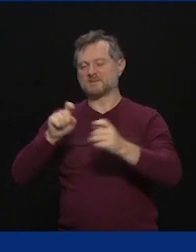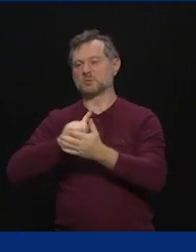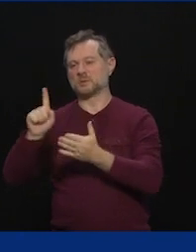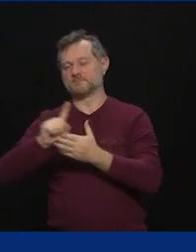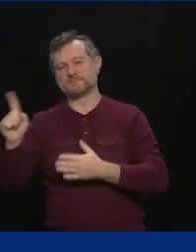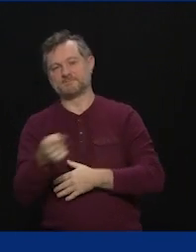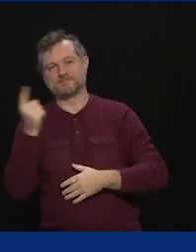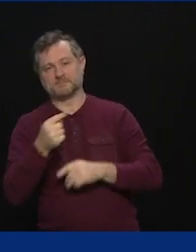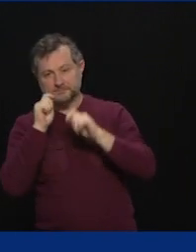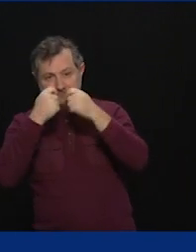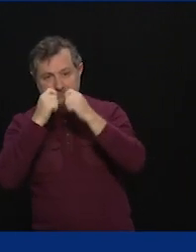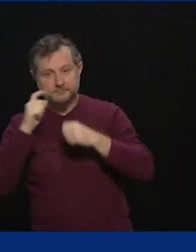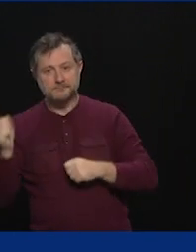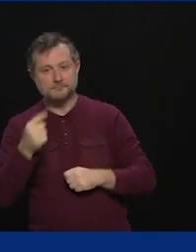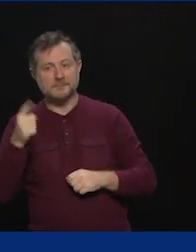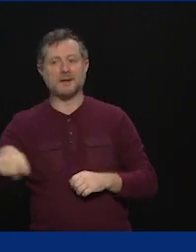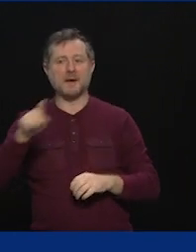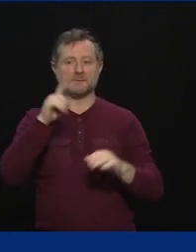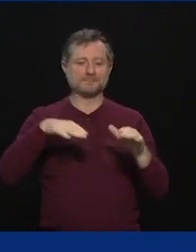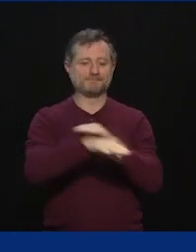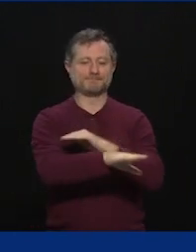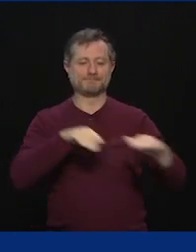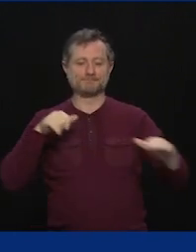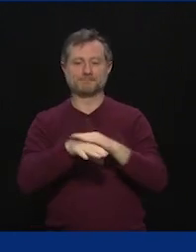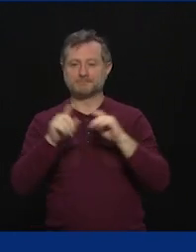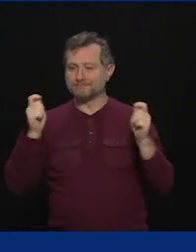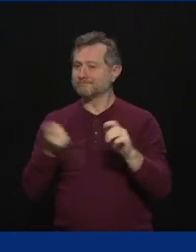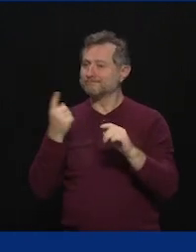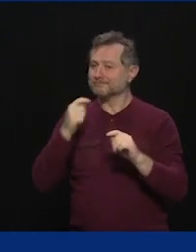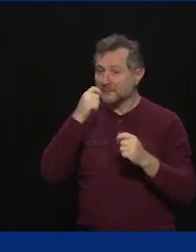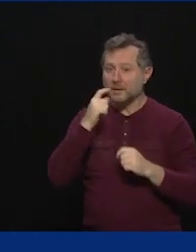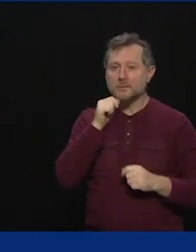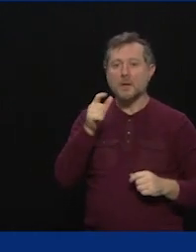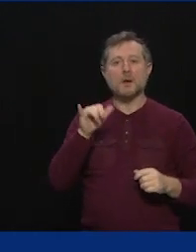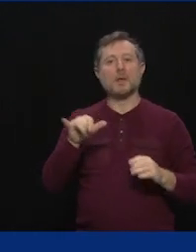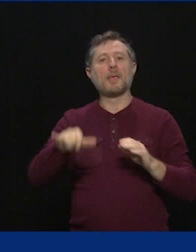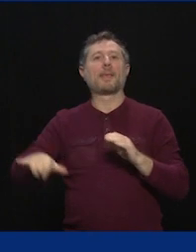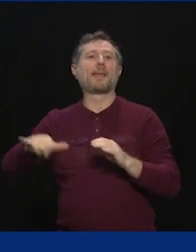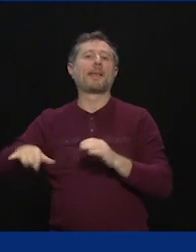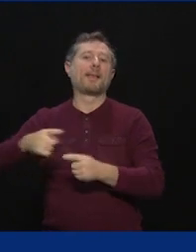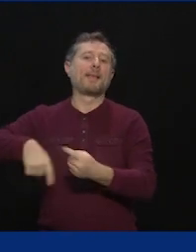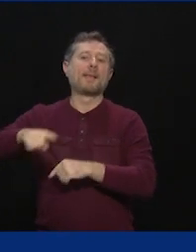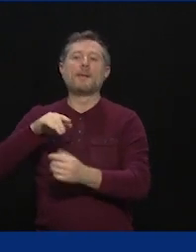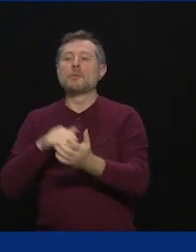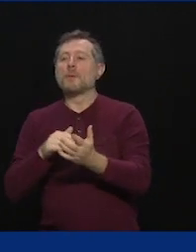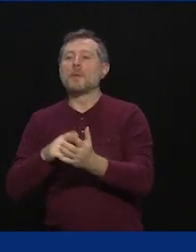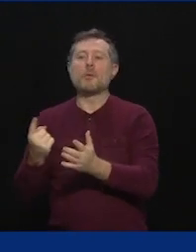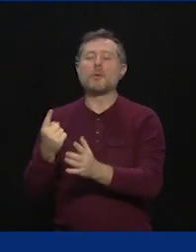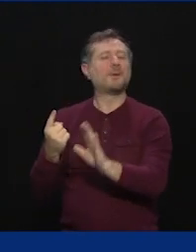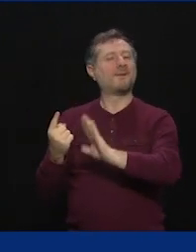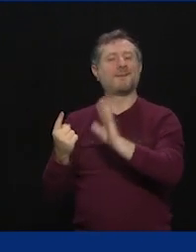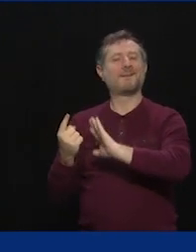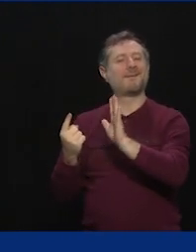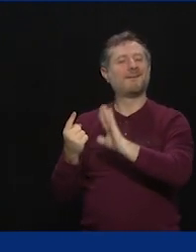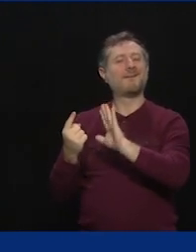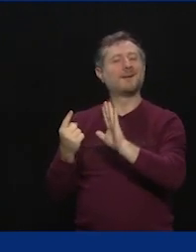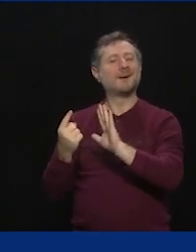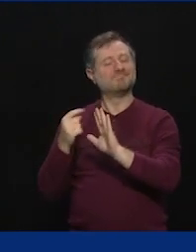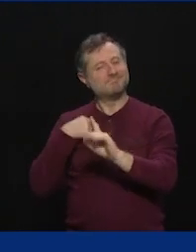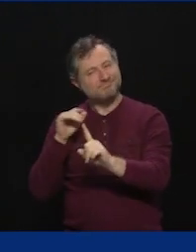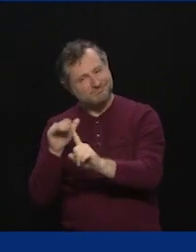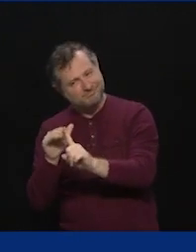not with the same care provider in other settings, but we're going to start focusing on this right now and reaching out to them to let them know these